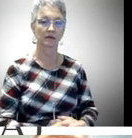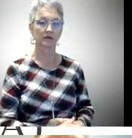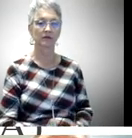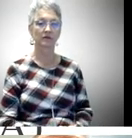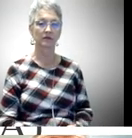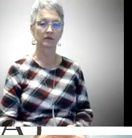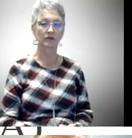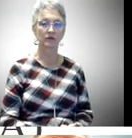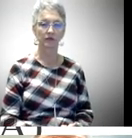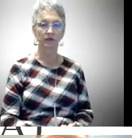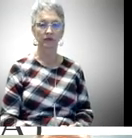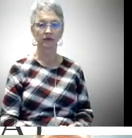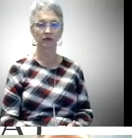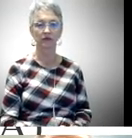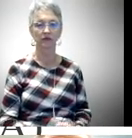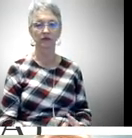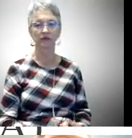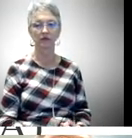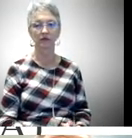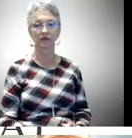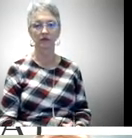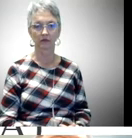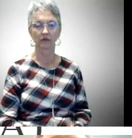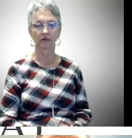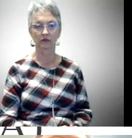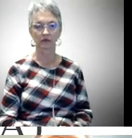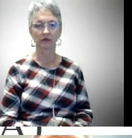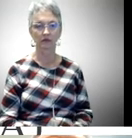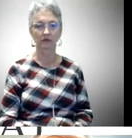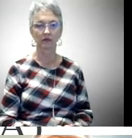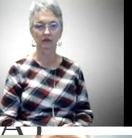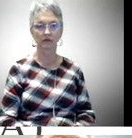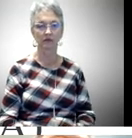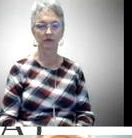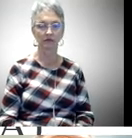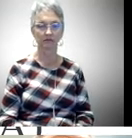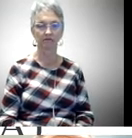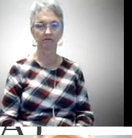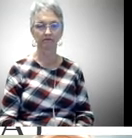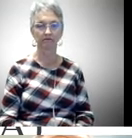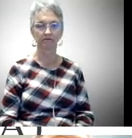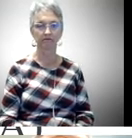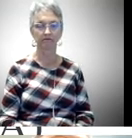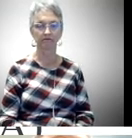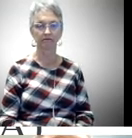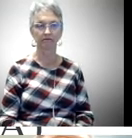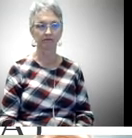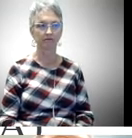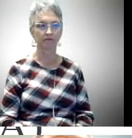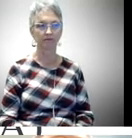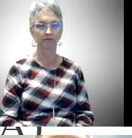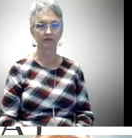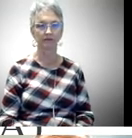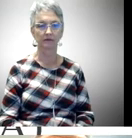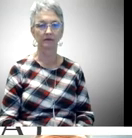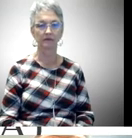is coupled with the ADA to really promote the full inclusion in first-class